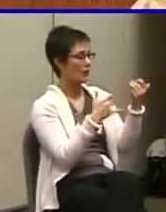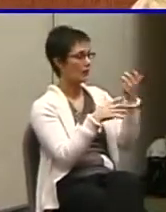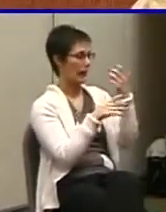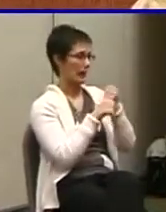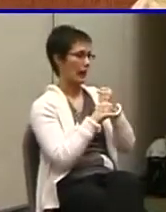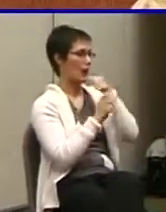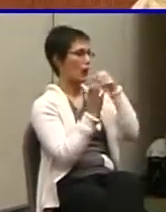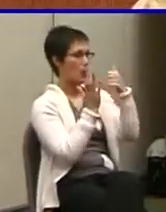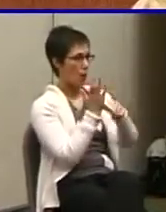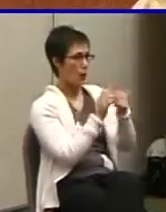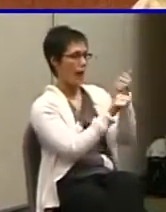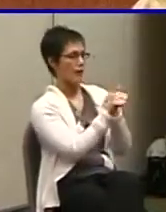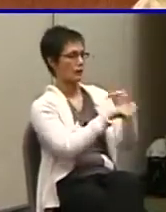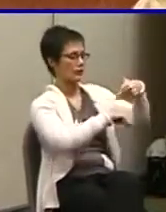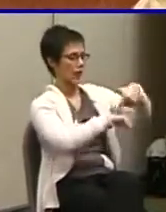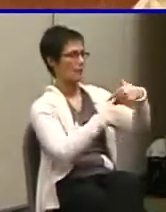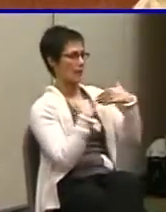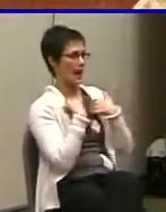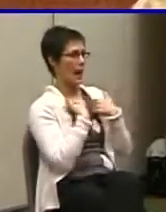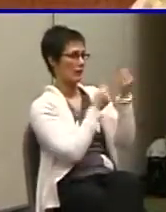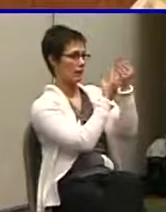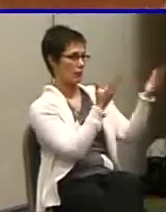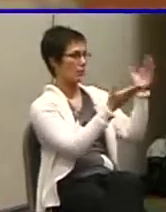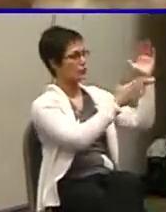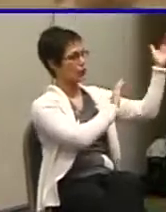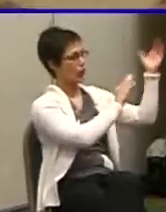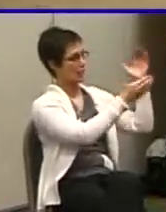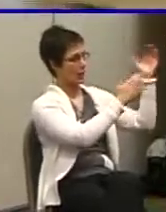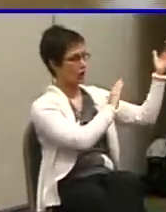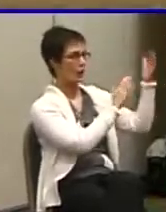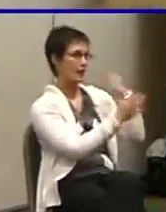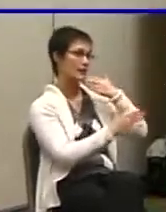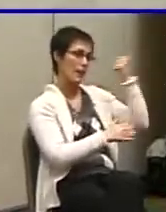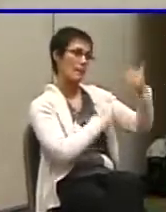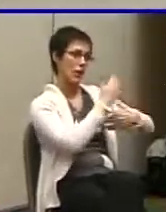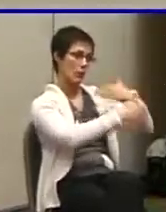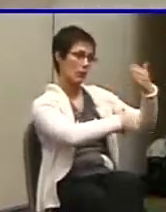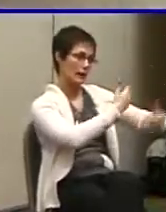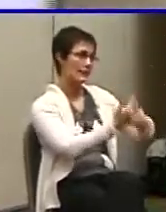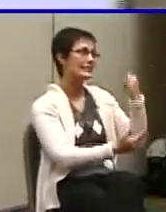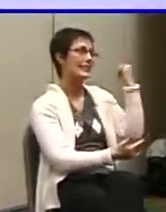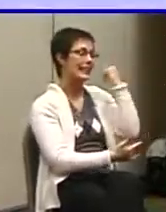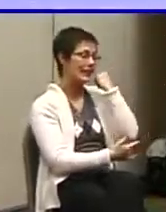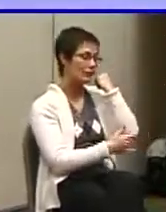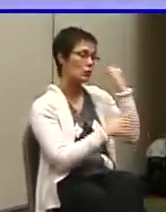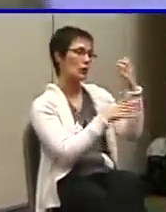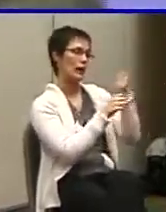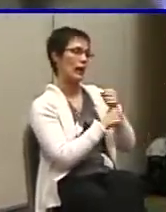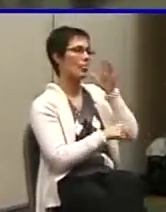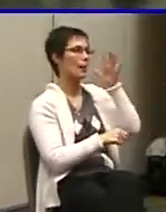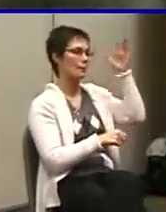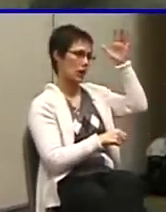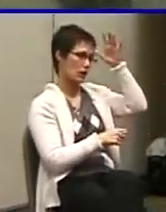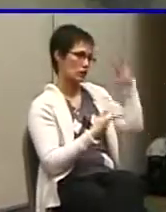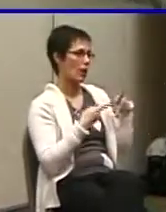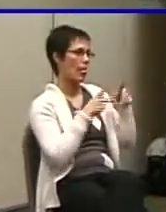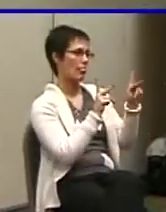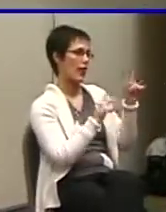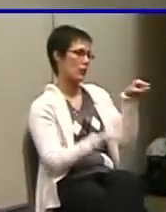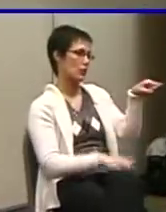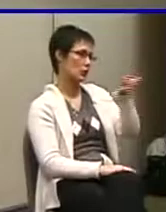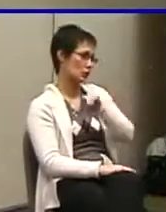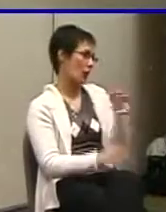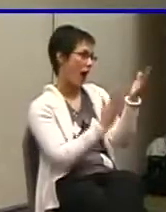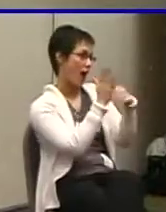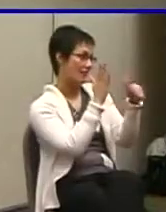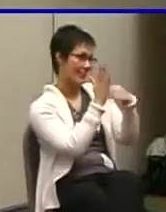a comparison. Right. Yeah, that's a much better process if you can get the parents to agree to allow you to. Oftentimes parents don't